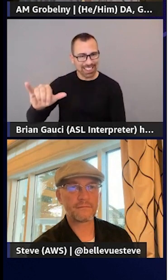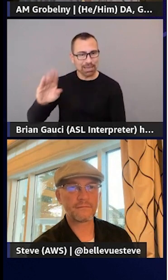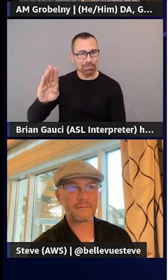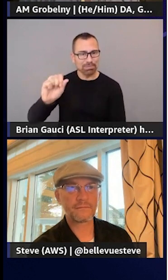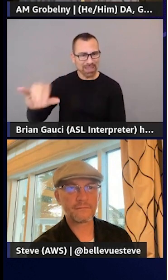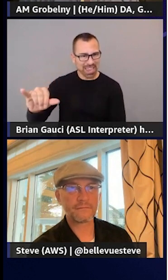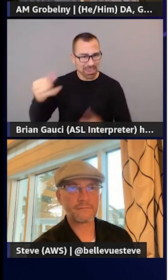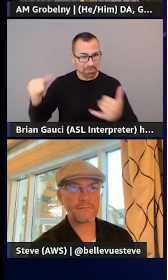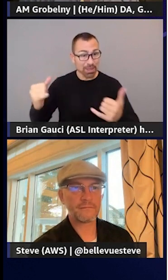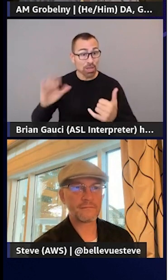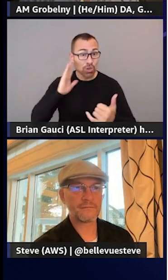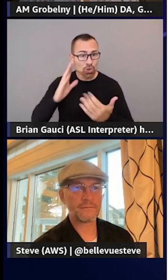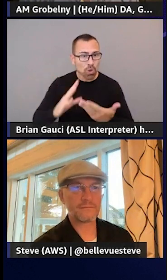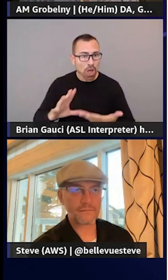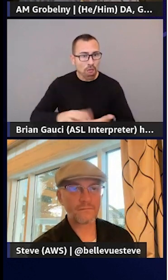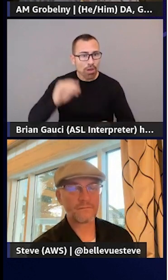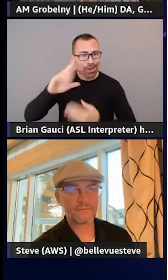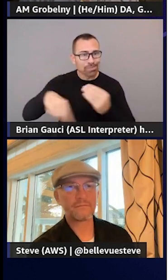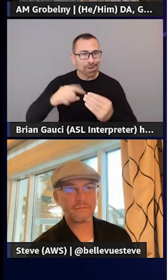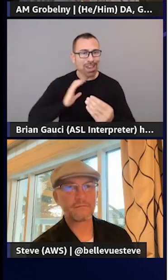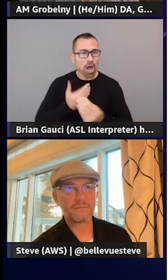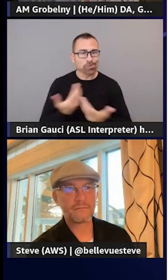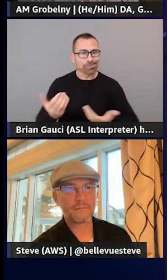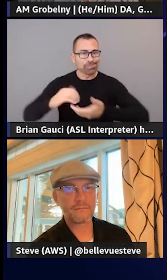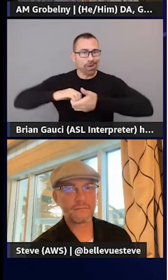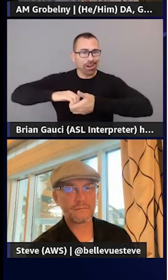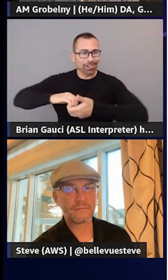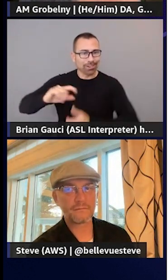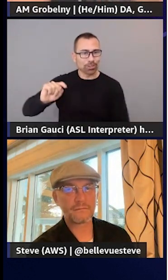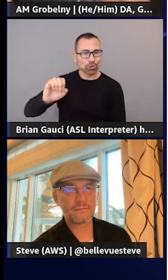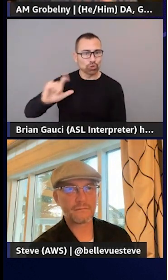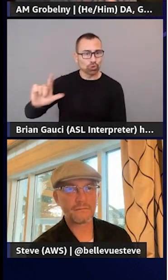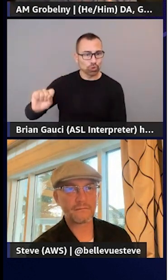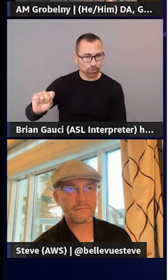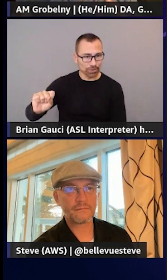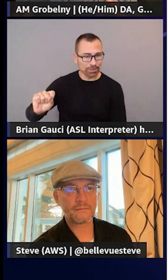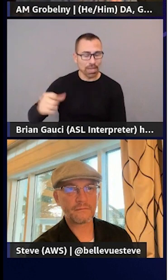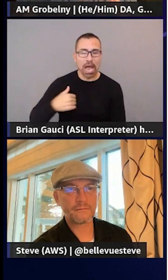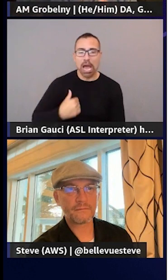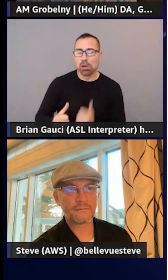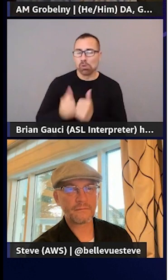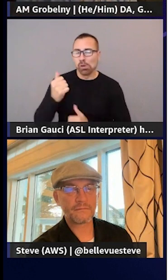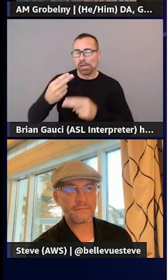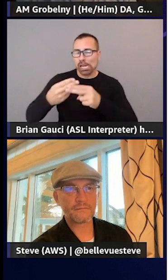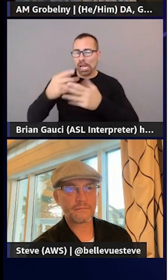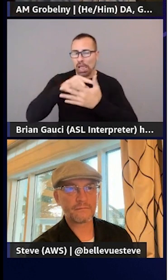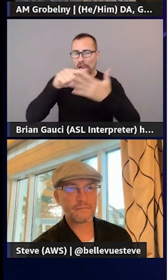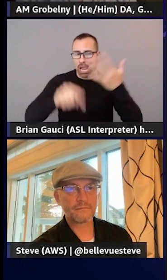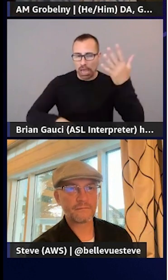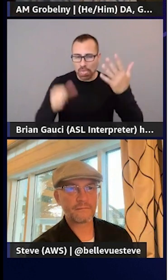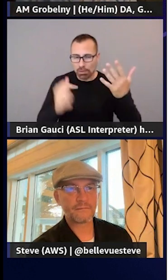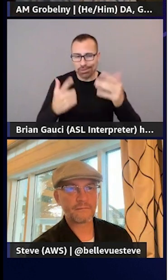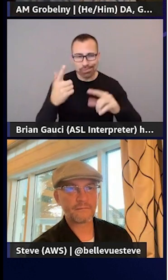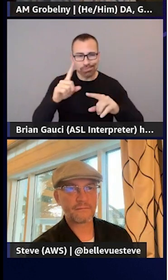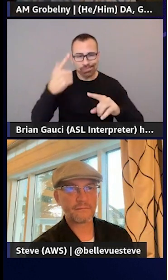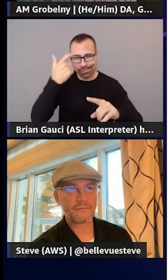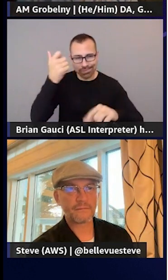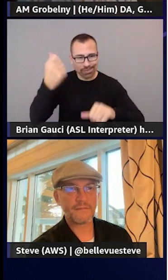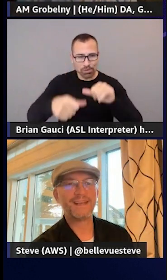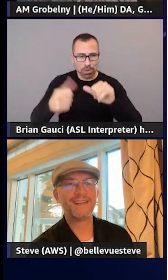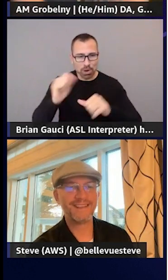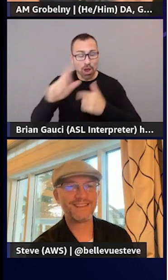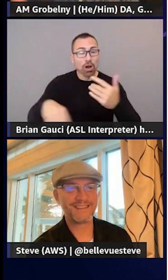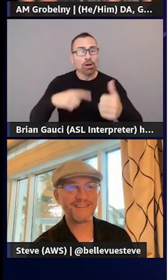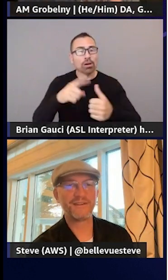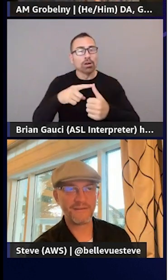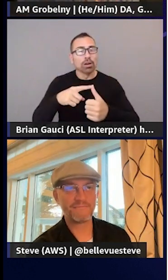about some of our partners' tools. Like, I won't name everybody because I can't remember everybody off the top of my head, but we've